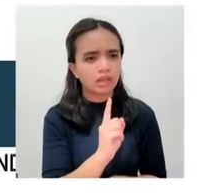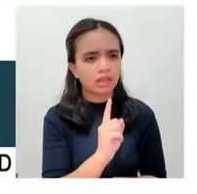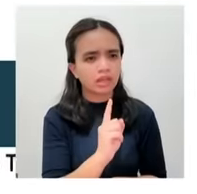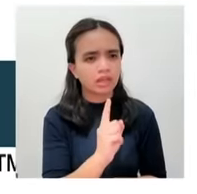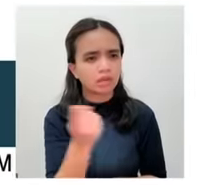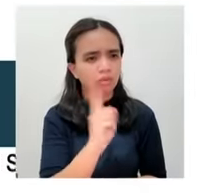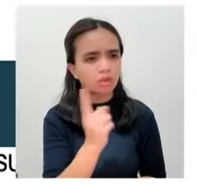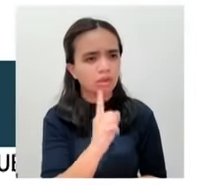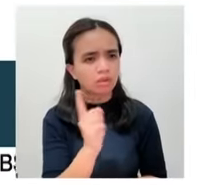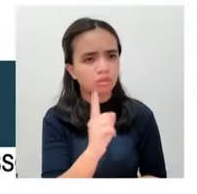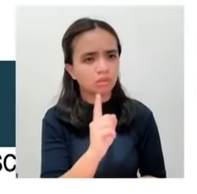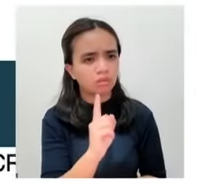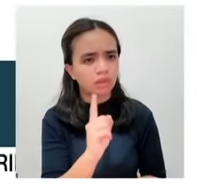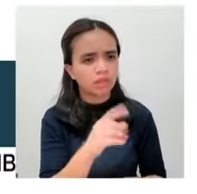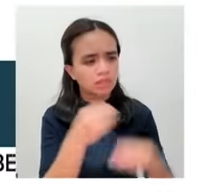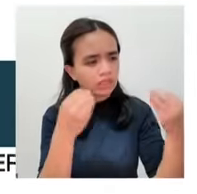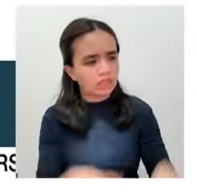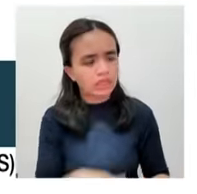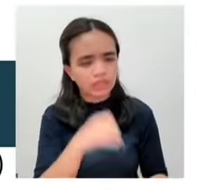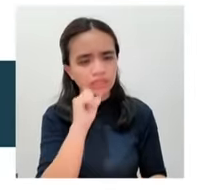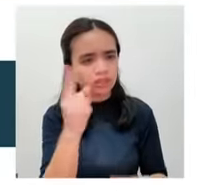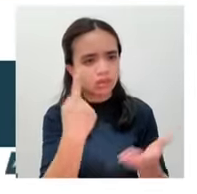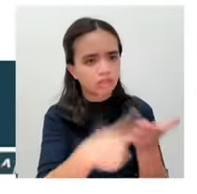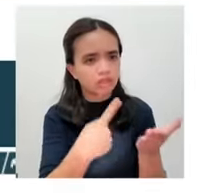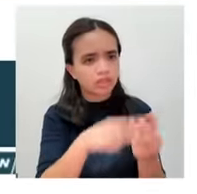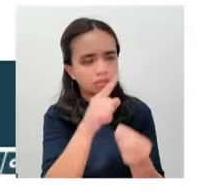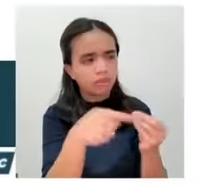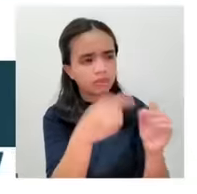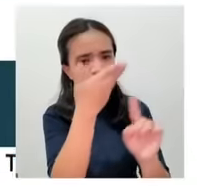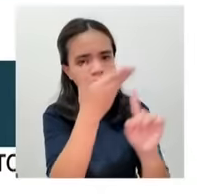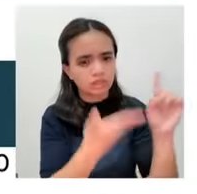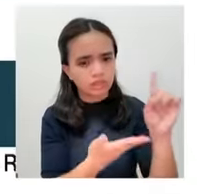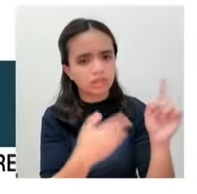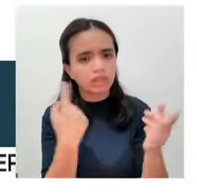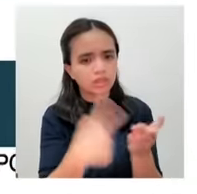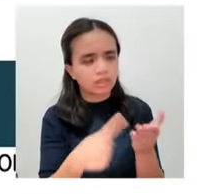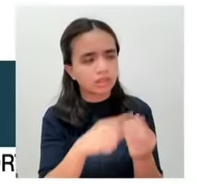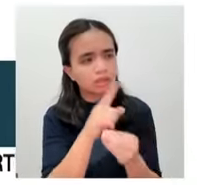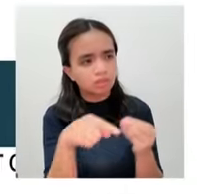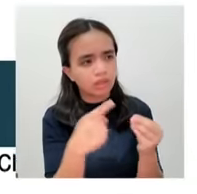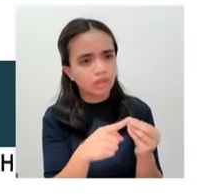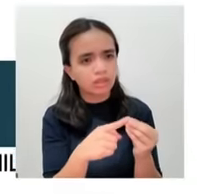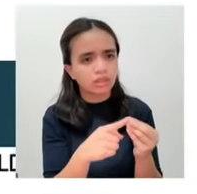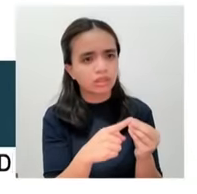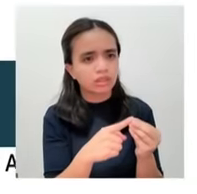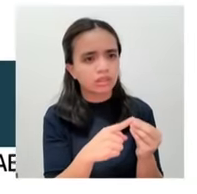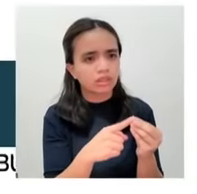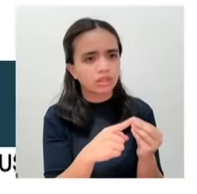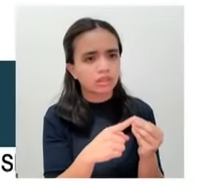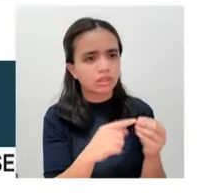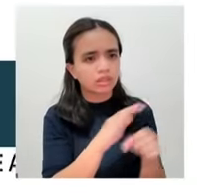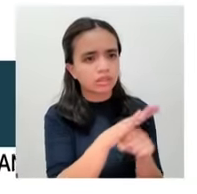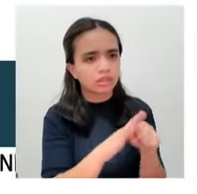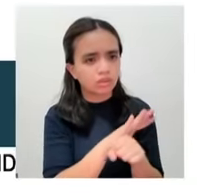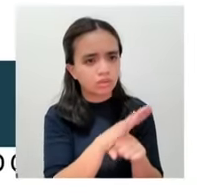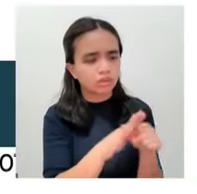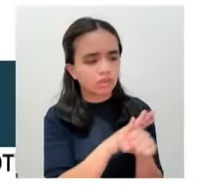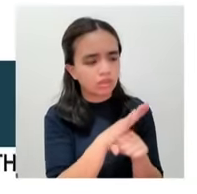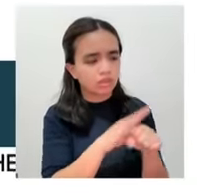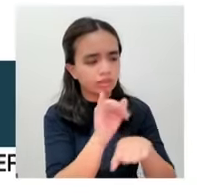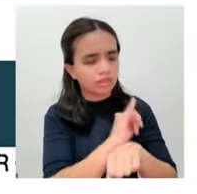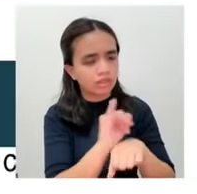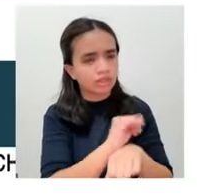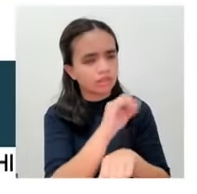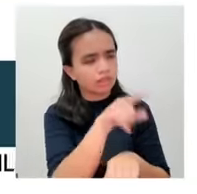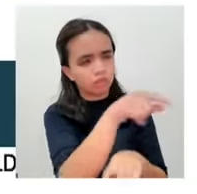But what did we just lose here? We're not just talking about a person here, Bibeth. We're talking about a force in the local industry. If you could